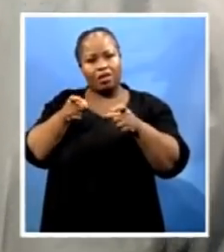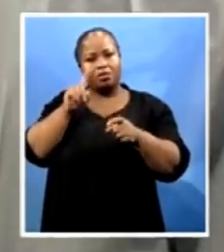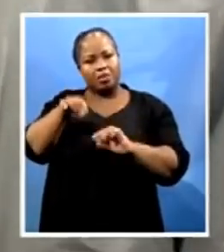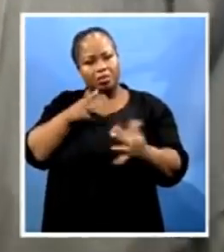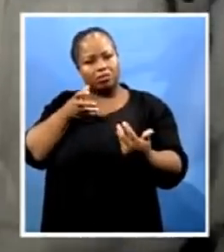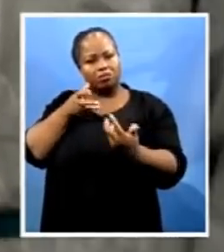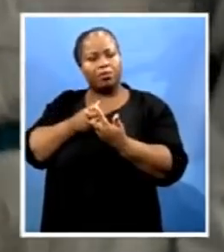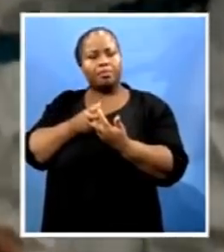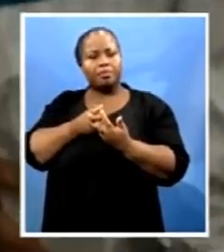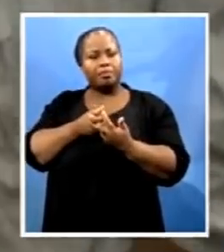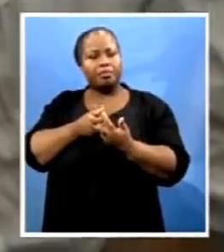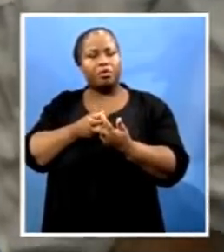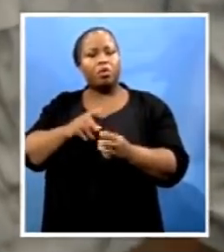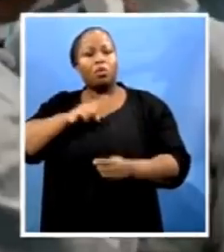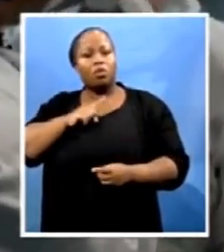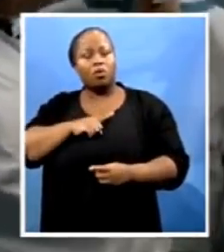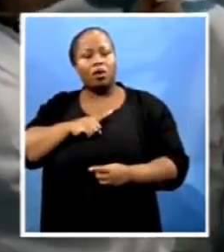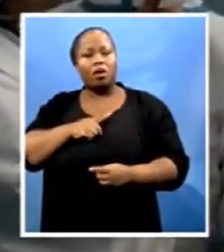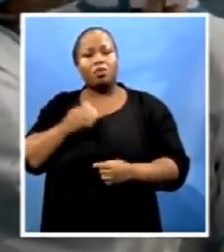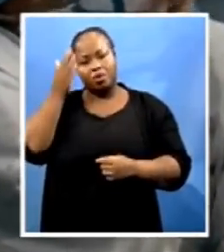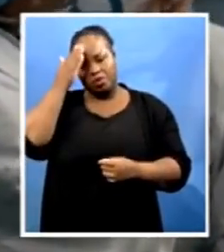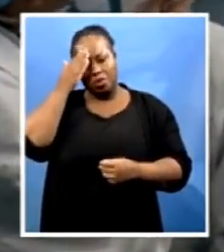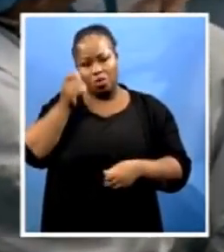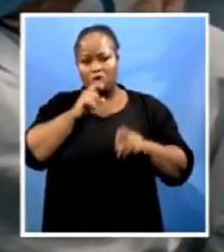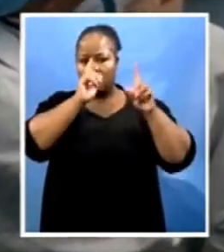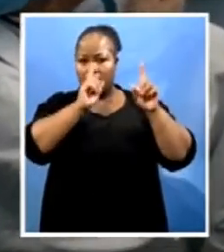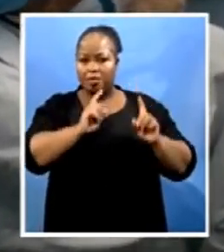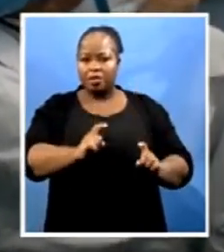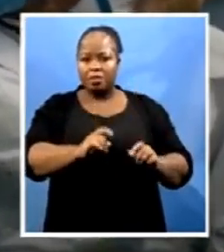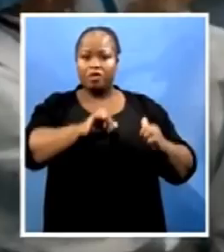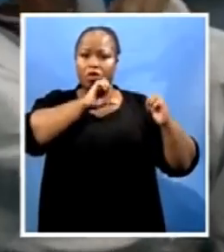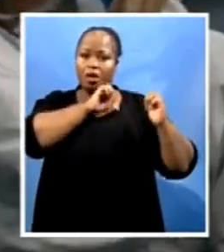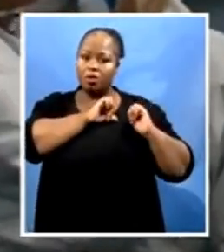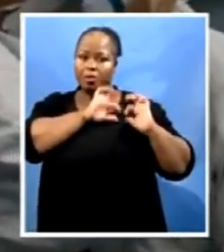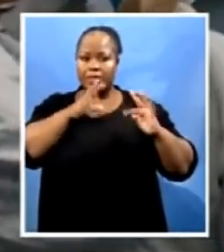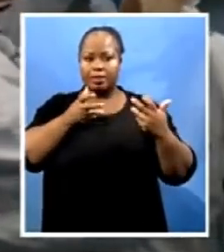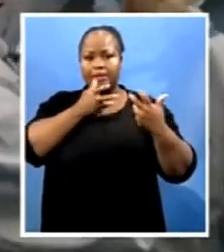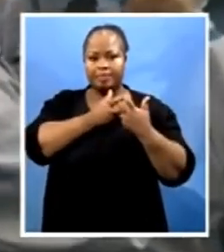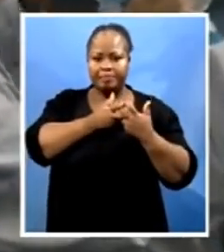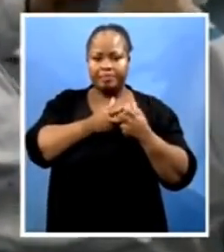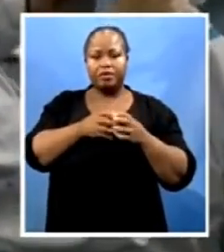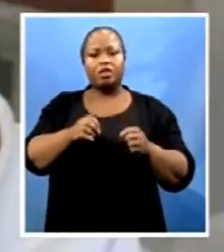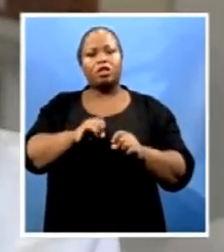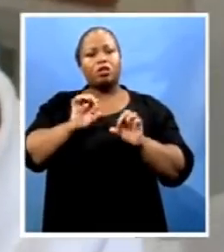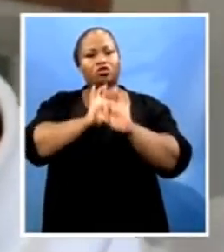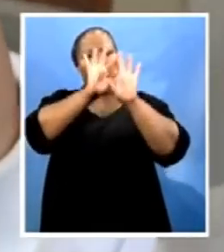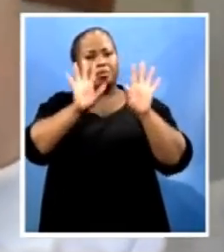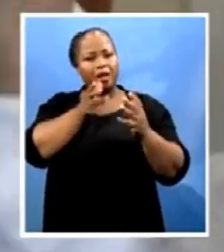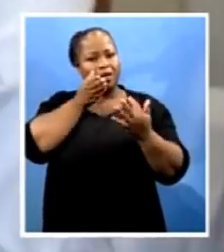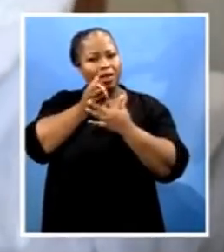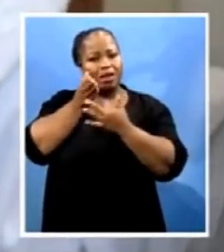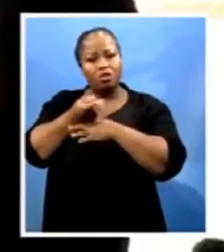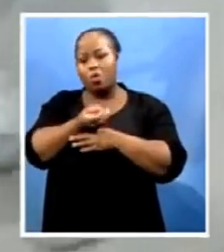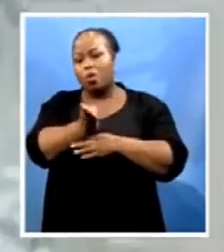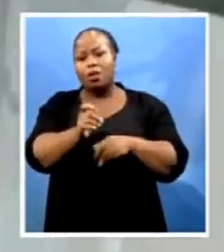important principles of accountability and transparency to all our stakeholders.